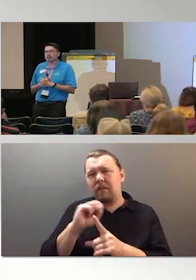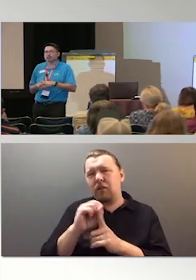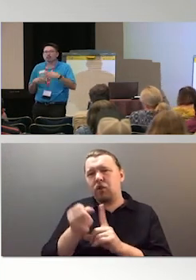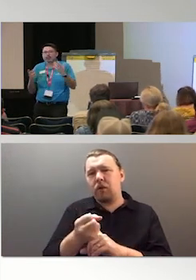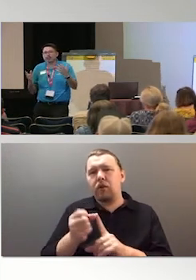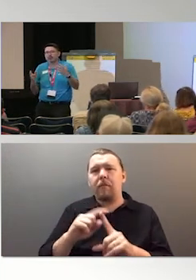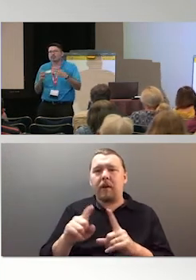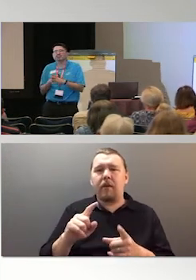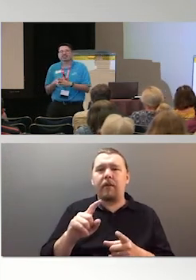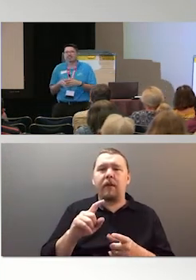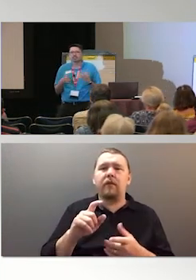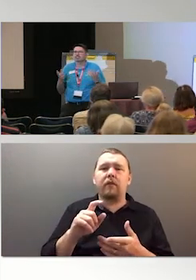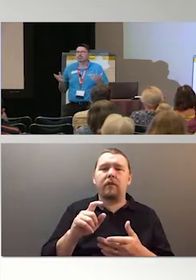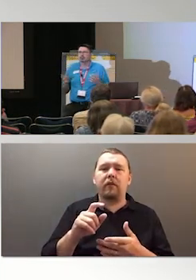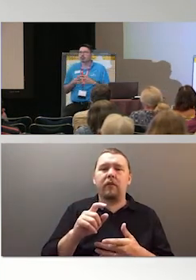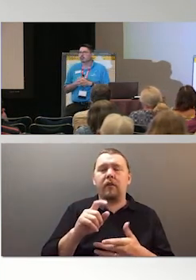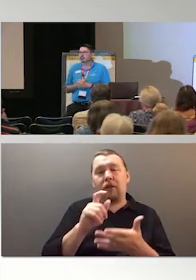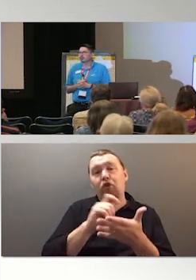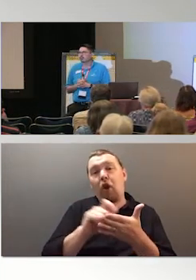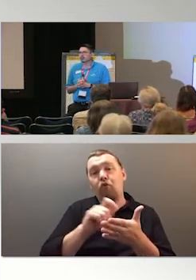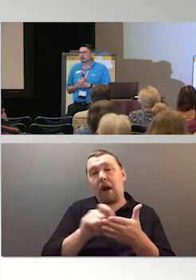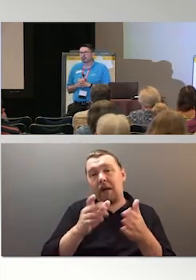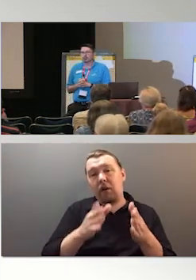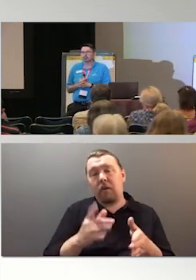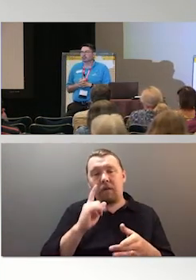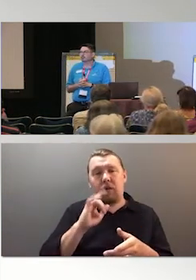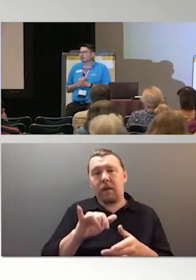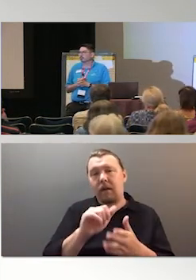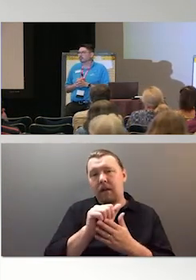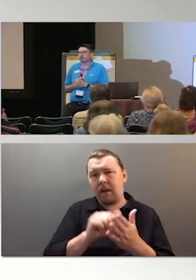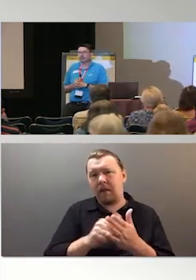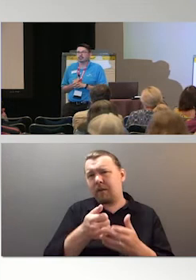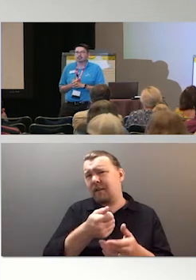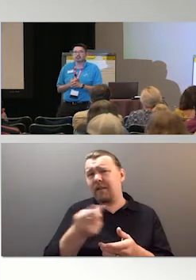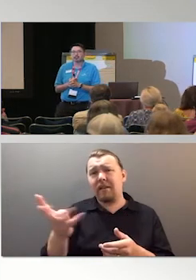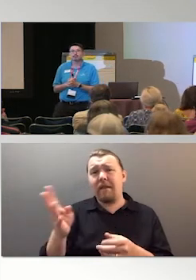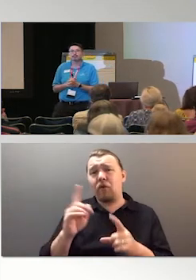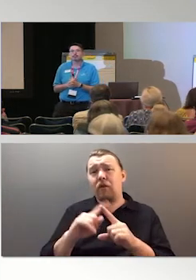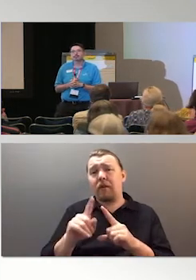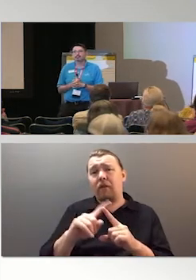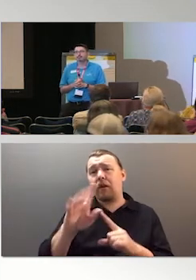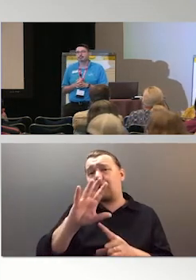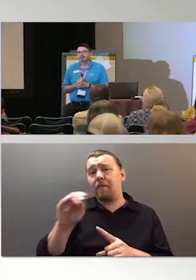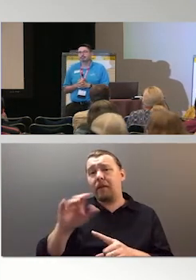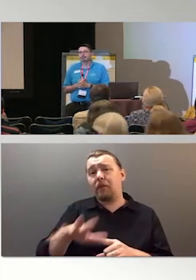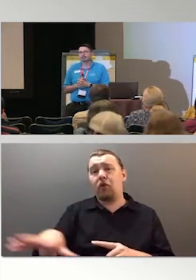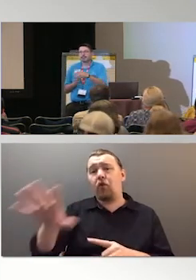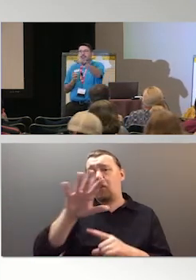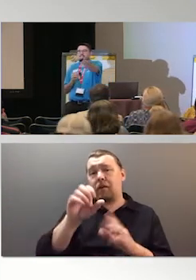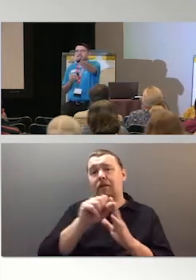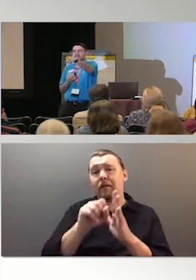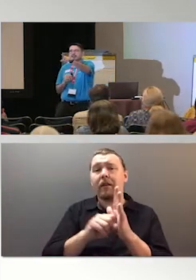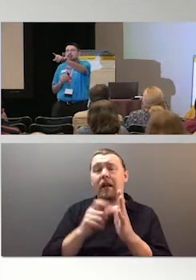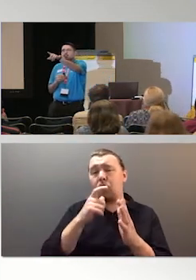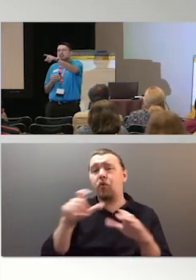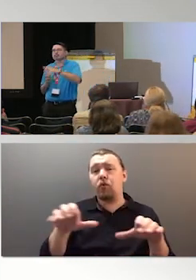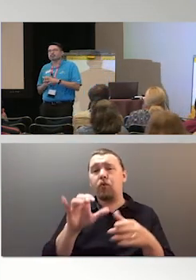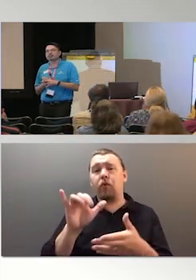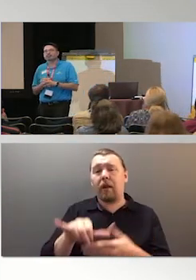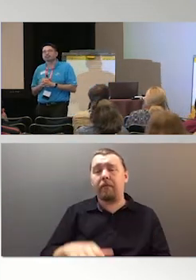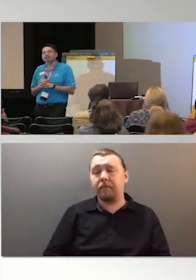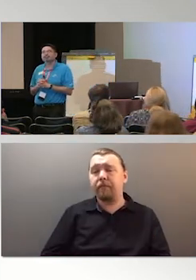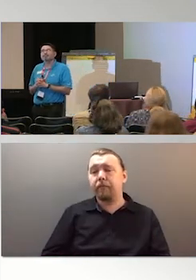but there's a rider, and I think there's several different pooled trust companies across the state. Yes, sir, and then I'll come to